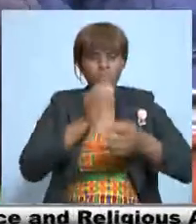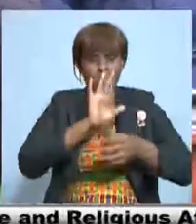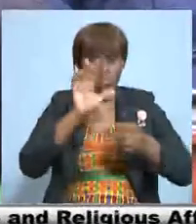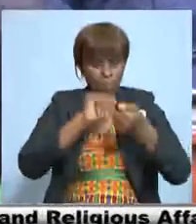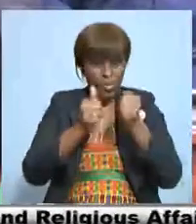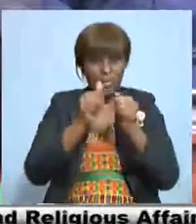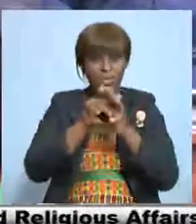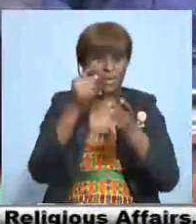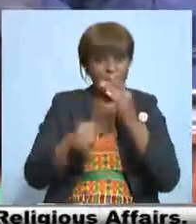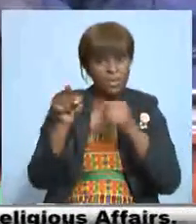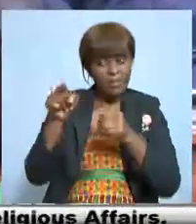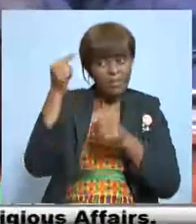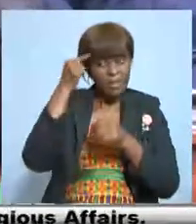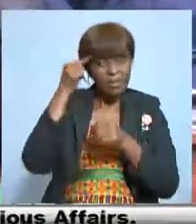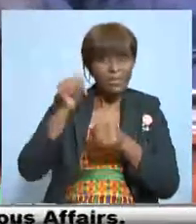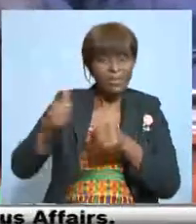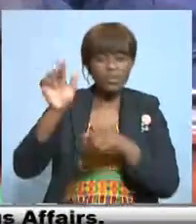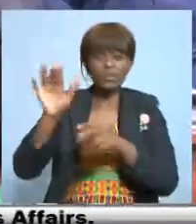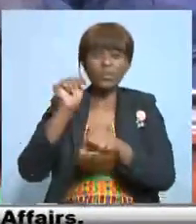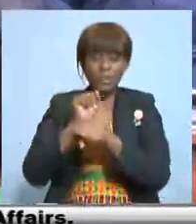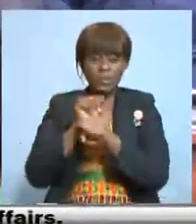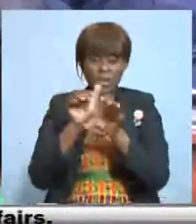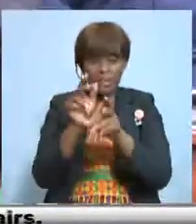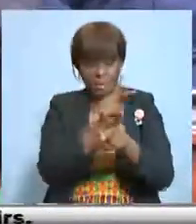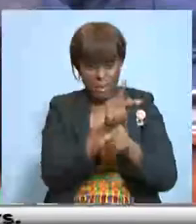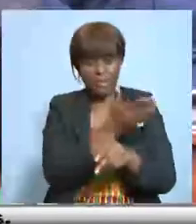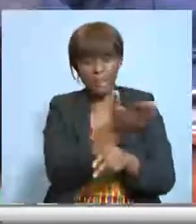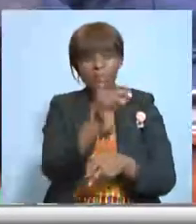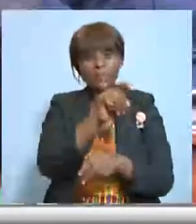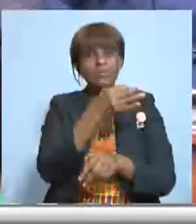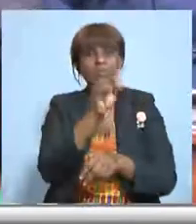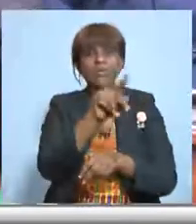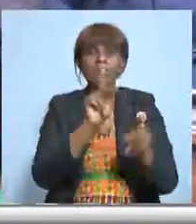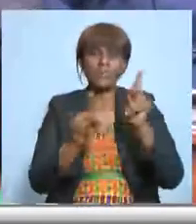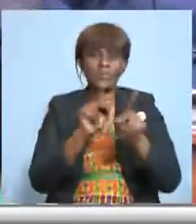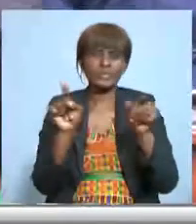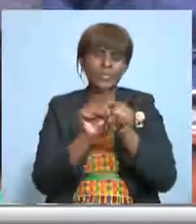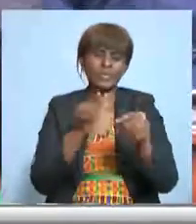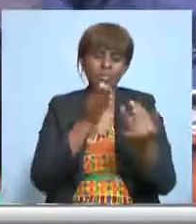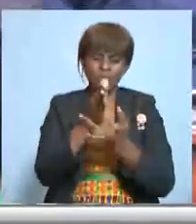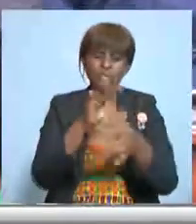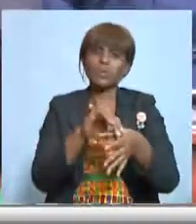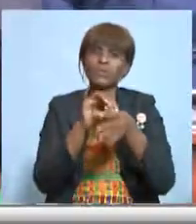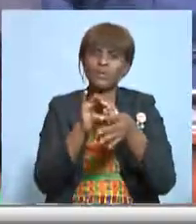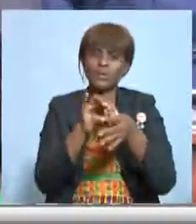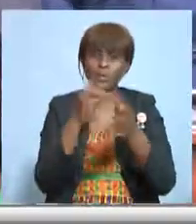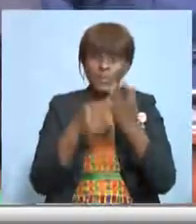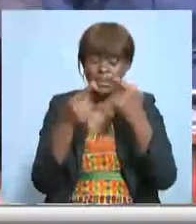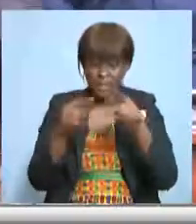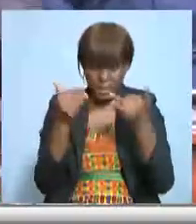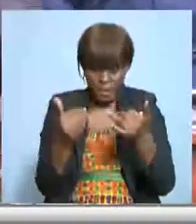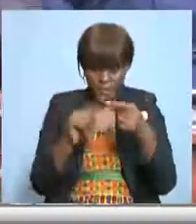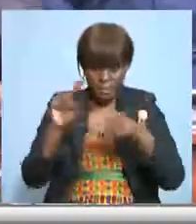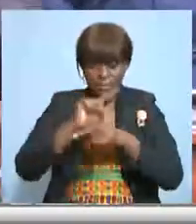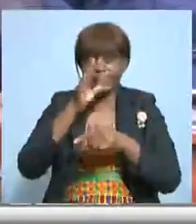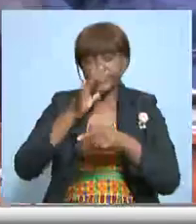in as far as what government was doing in taking care of the needs of the people's flesh. What is happening today,